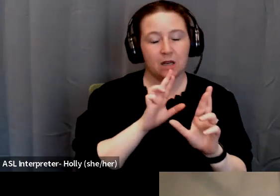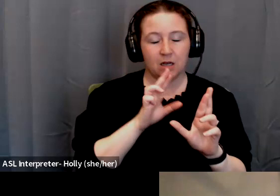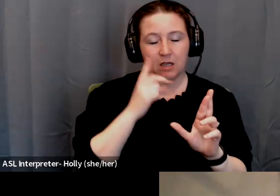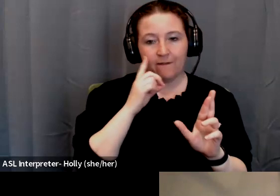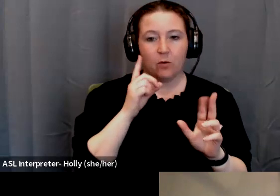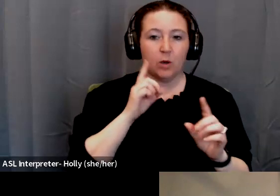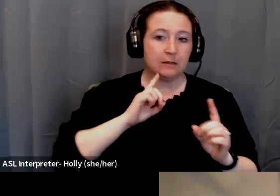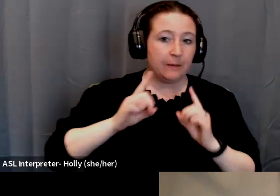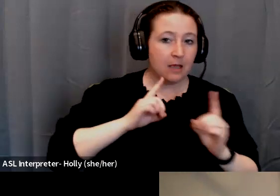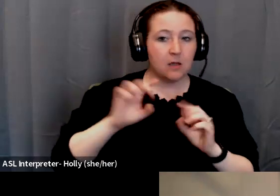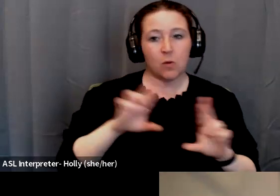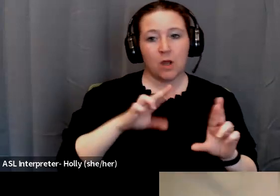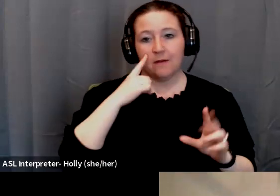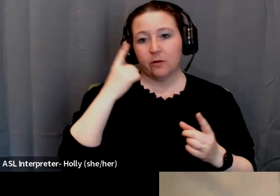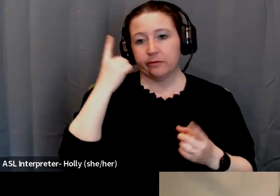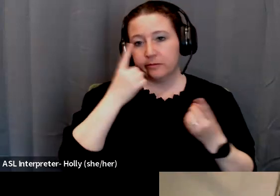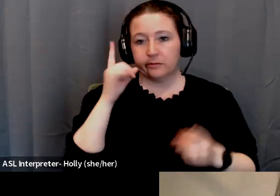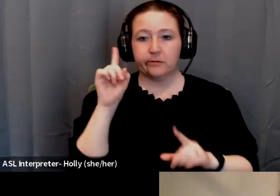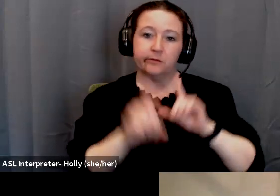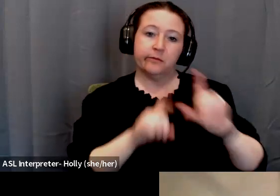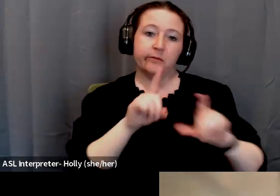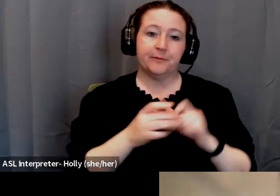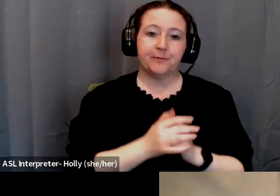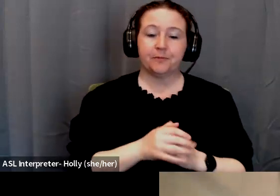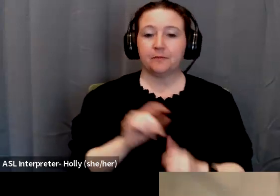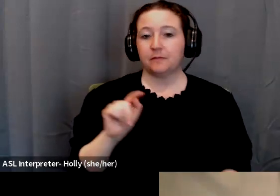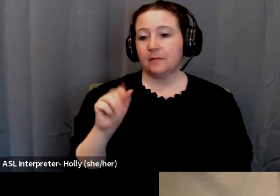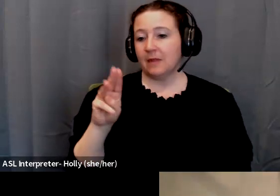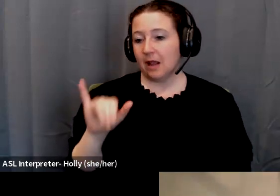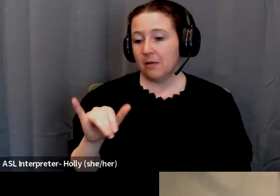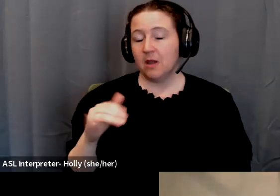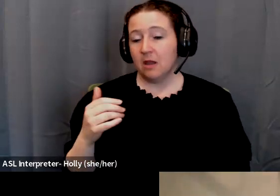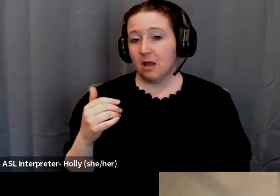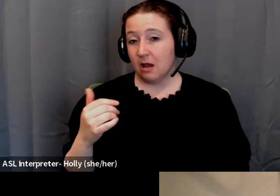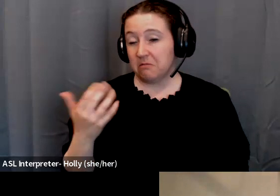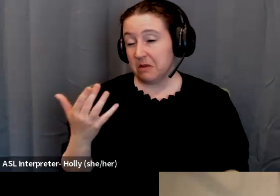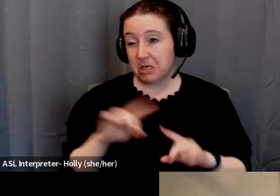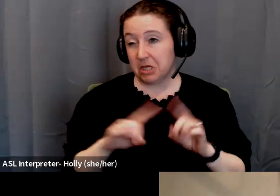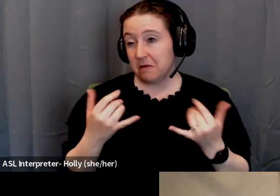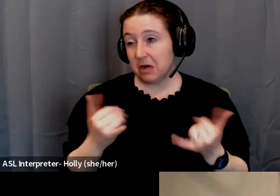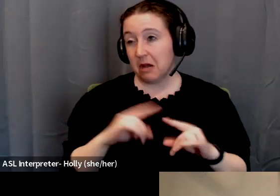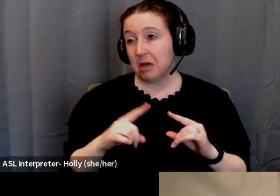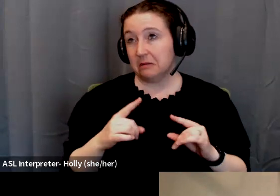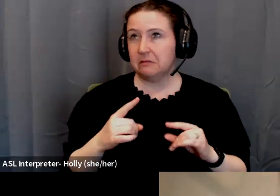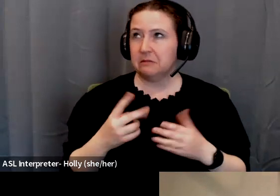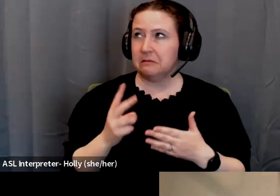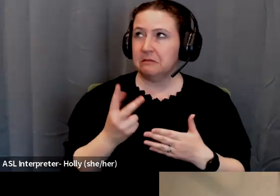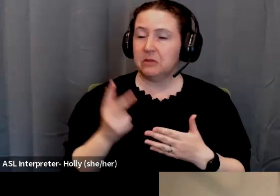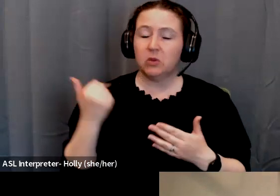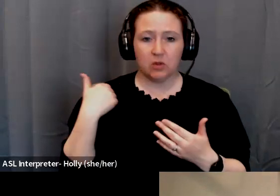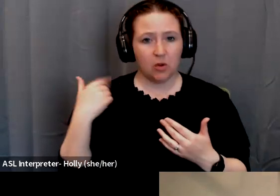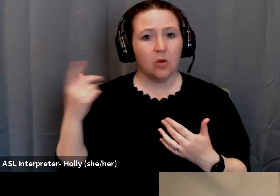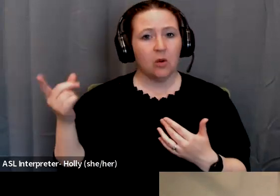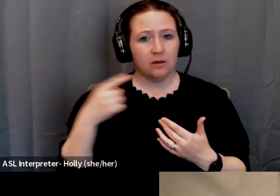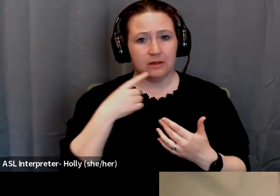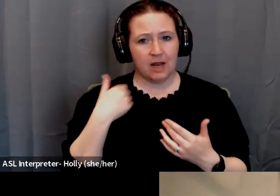want to ask about a topic. And last I heard, and it could be different now, but this was a couple weeks ago, there were